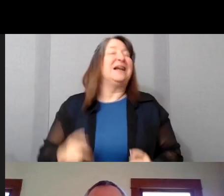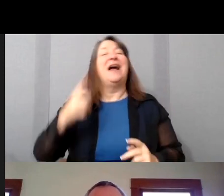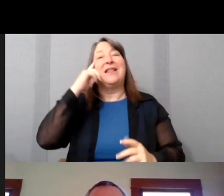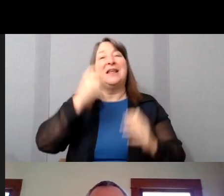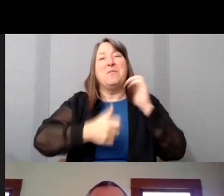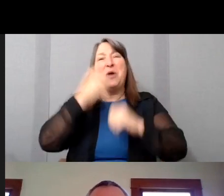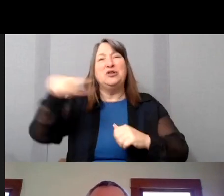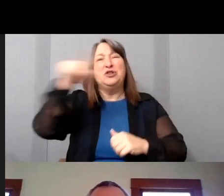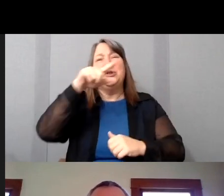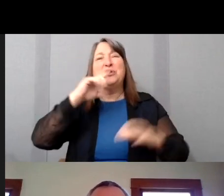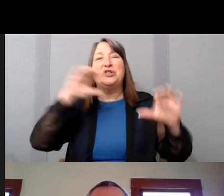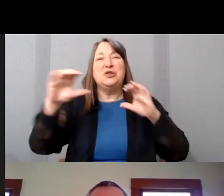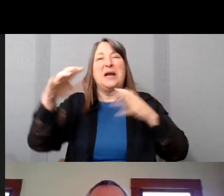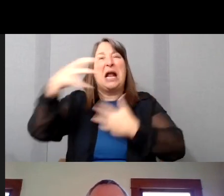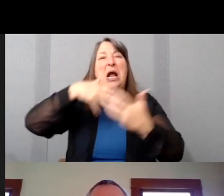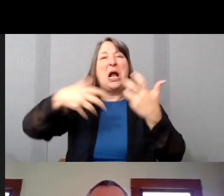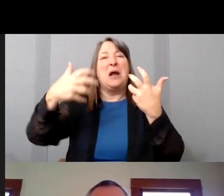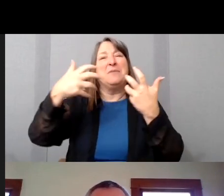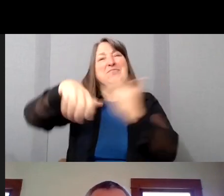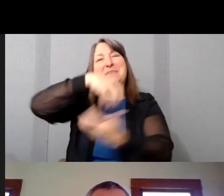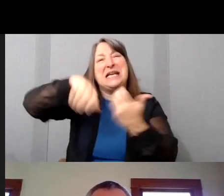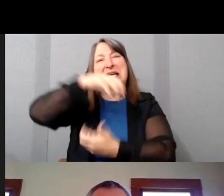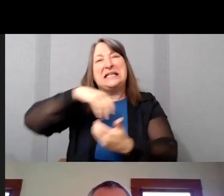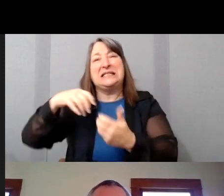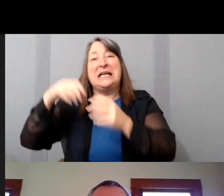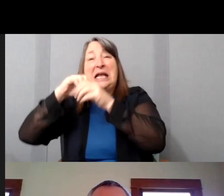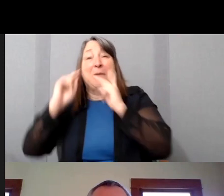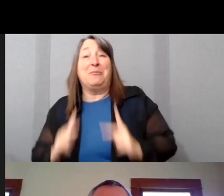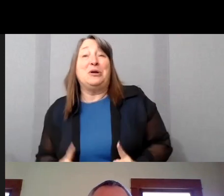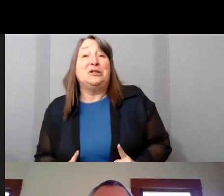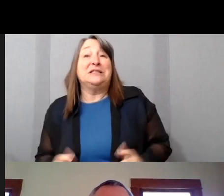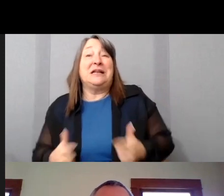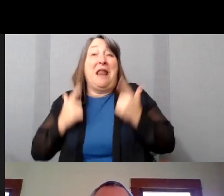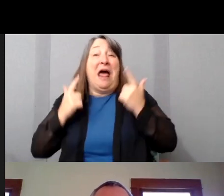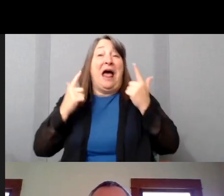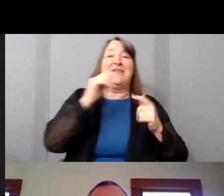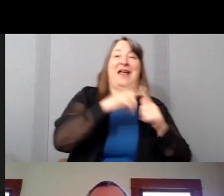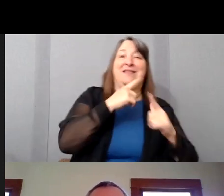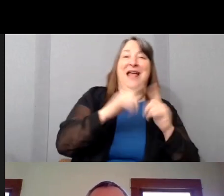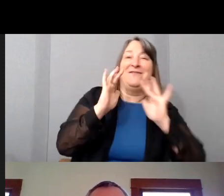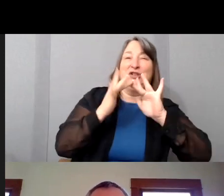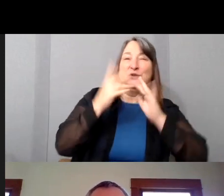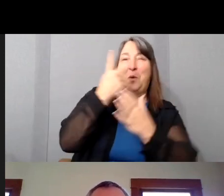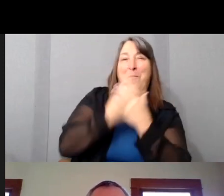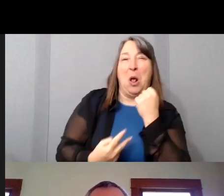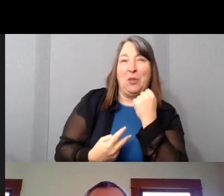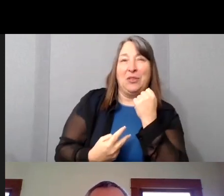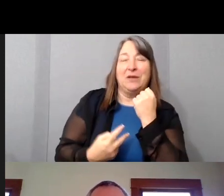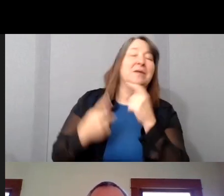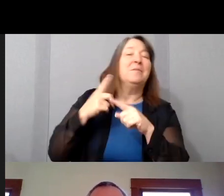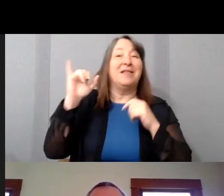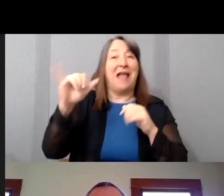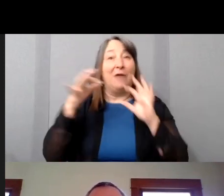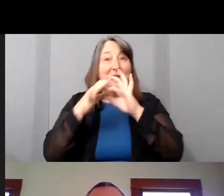of in-person and virtual. So maybe this isn't a big of a concern, but I think as that relationship gets